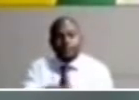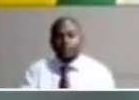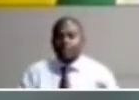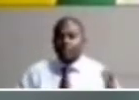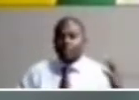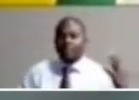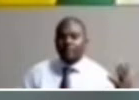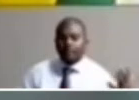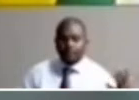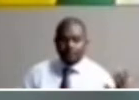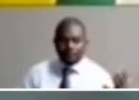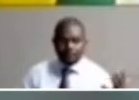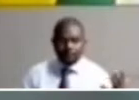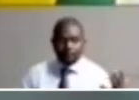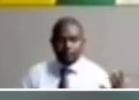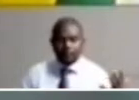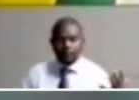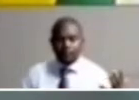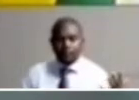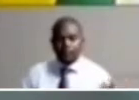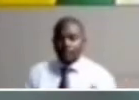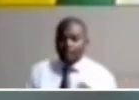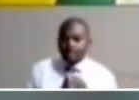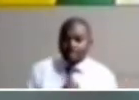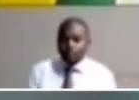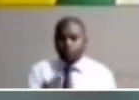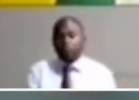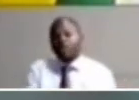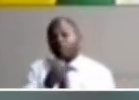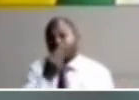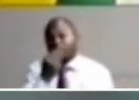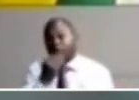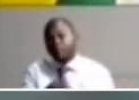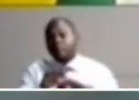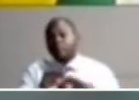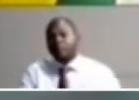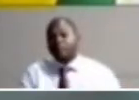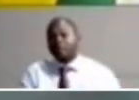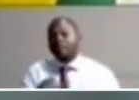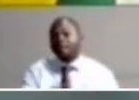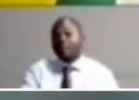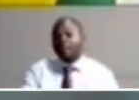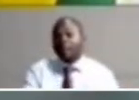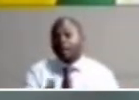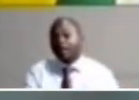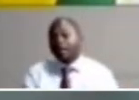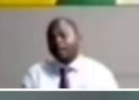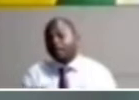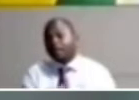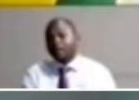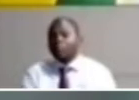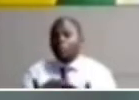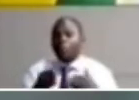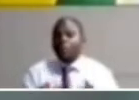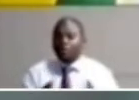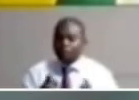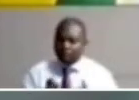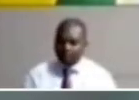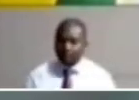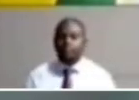Number five, the established food markets in Kampala and other towns should continue to be open.